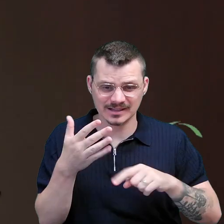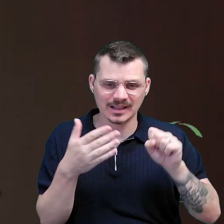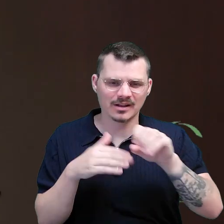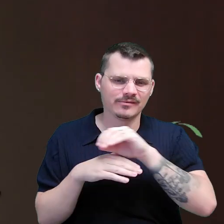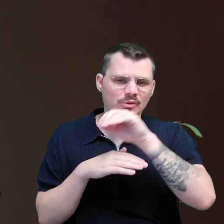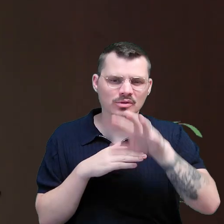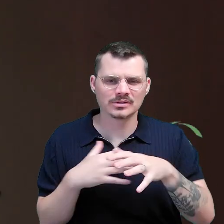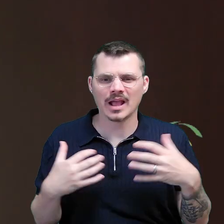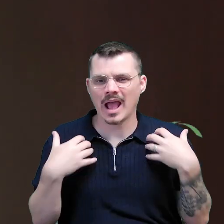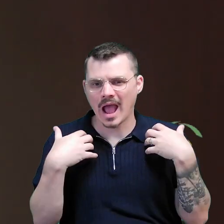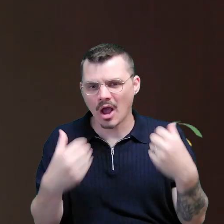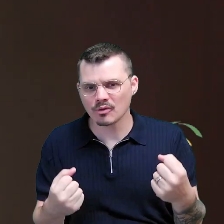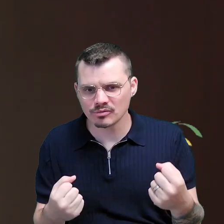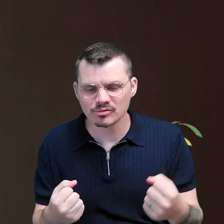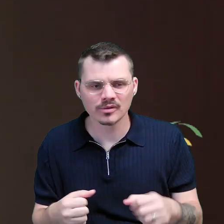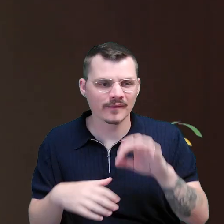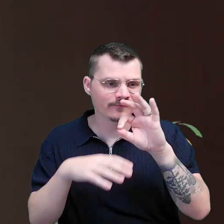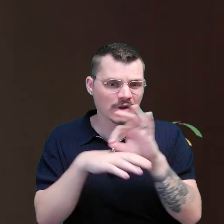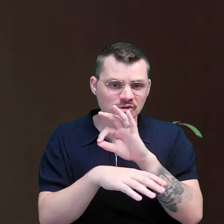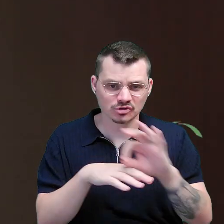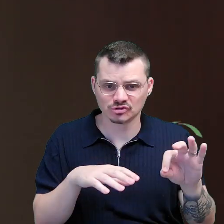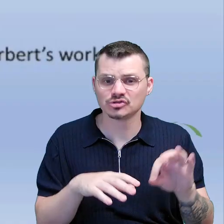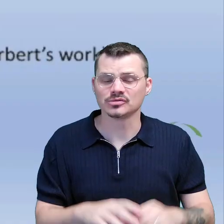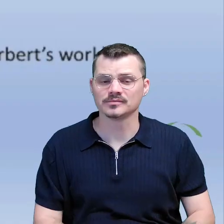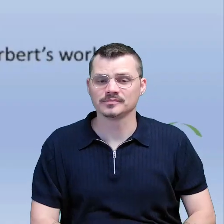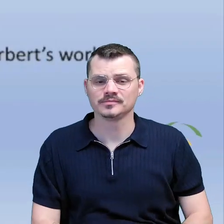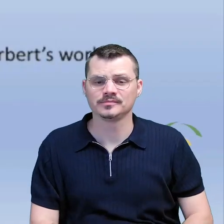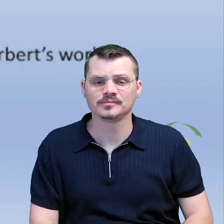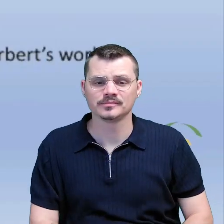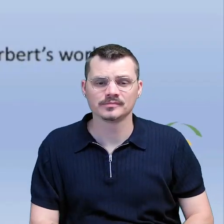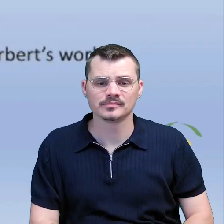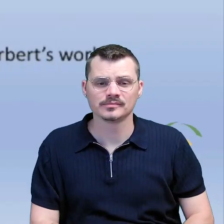person's health, well-being, and function.